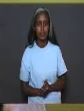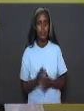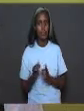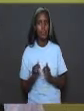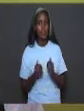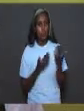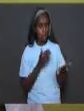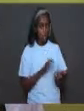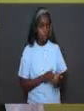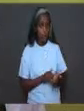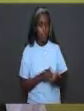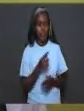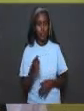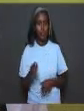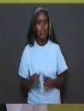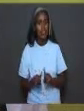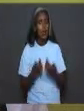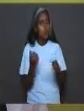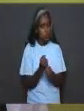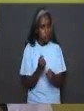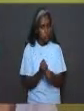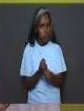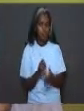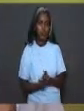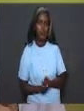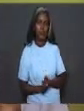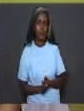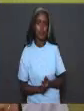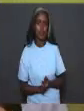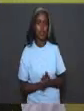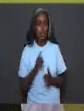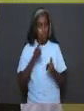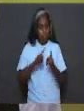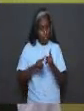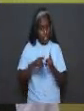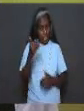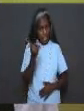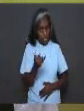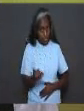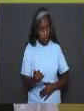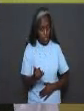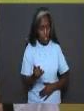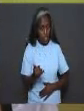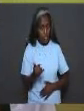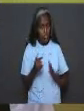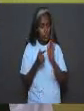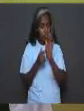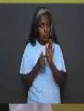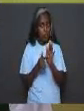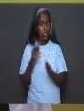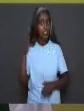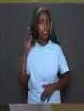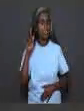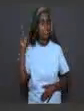Welcome back, everyone. How did you do? Your final drawing should appear like this graph.